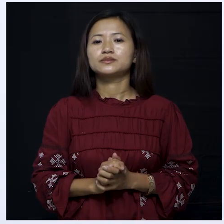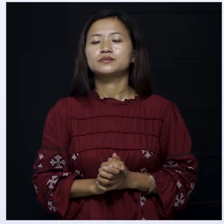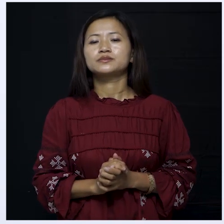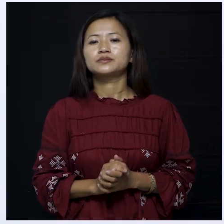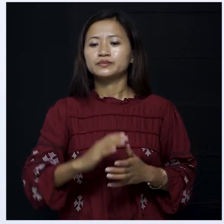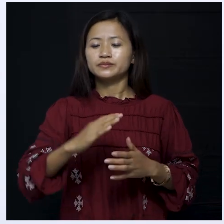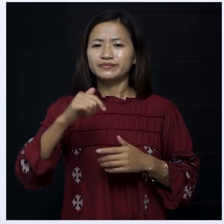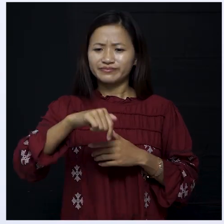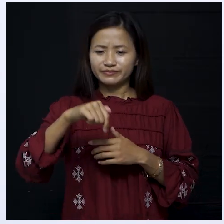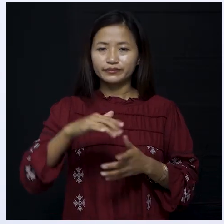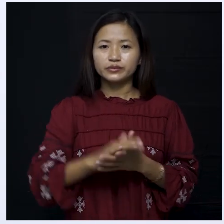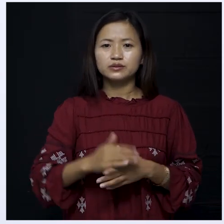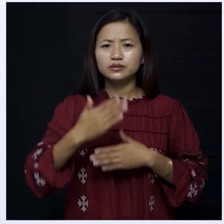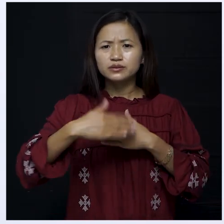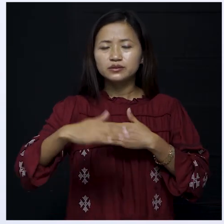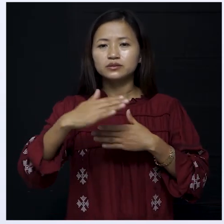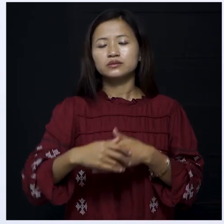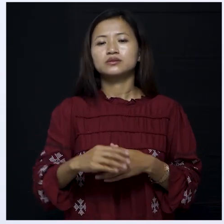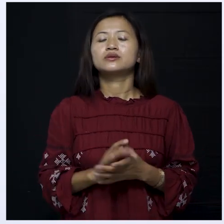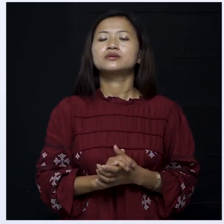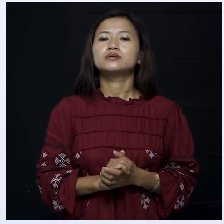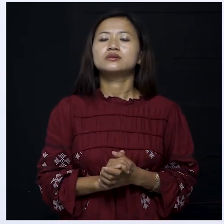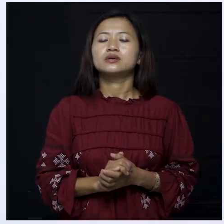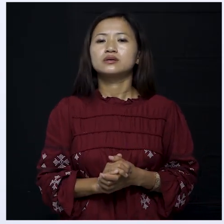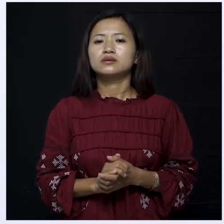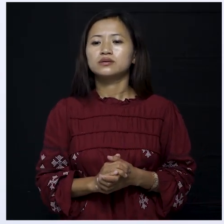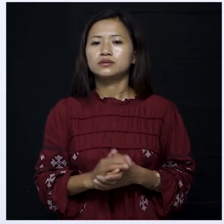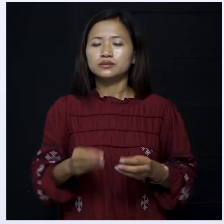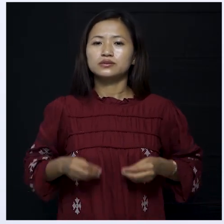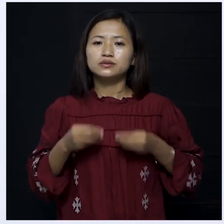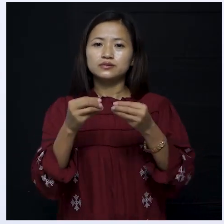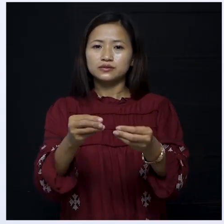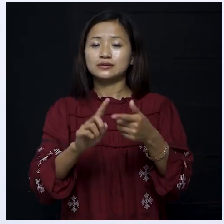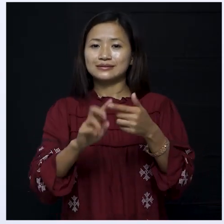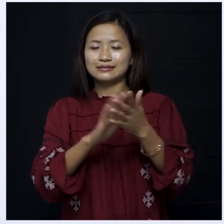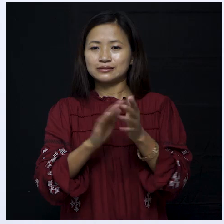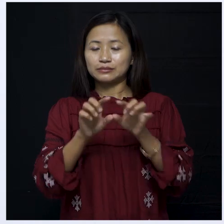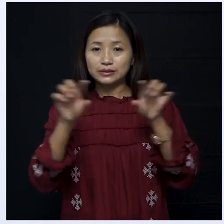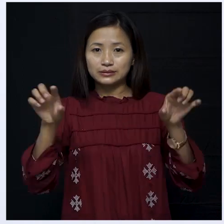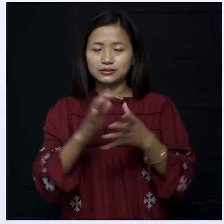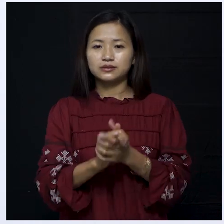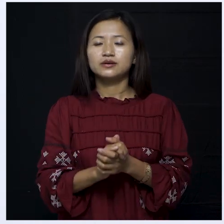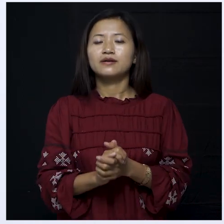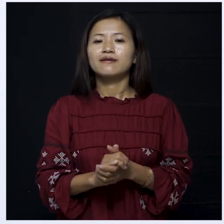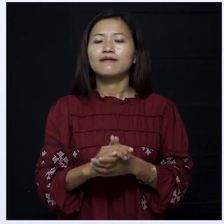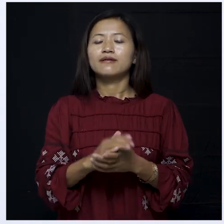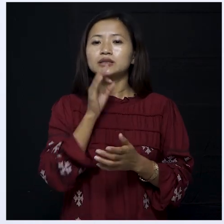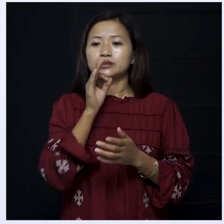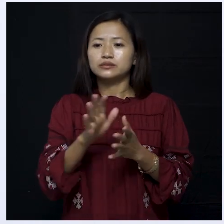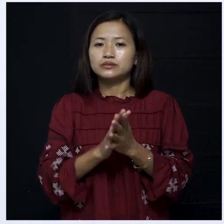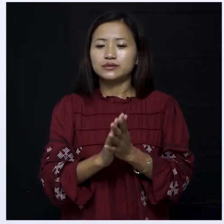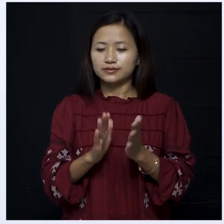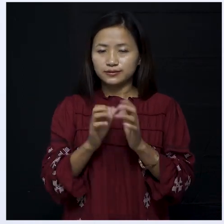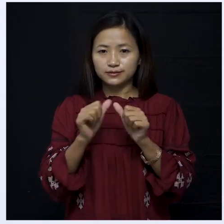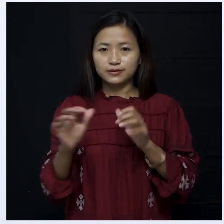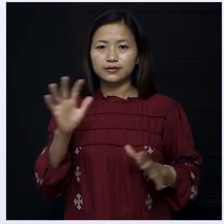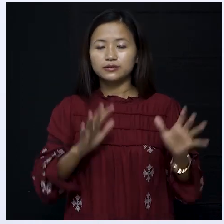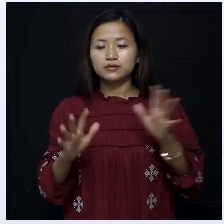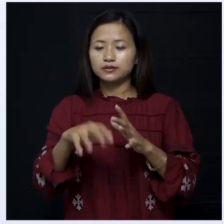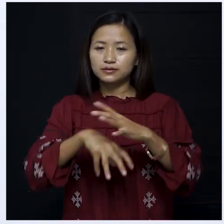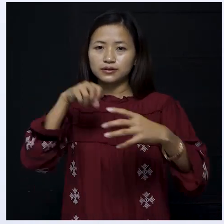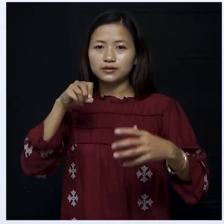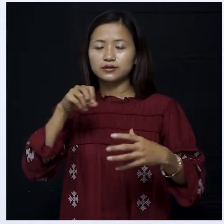present continuous, we use this present continuous to give emphasis on the fact that the action of taking out the